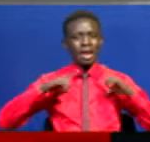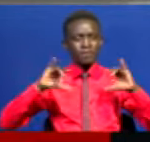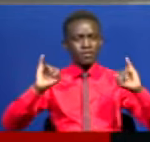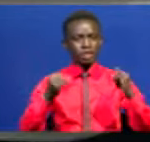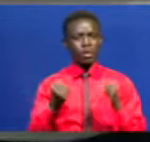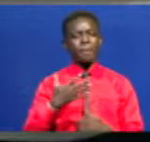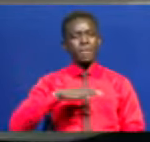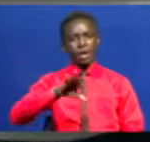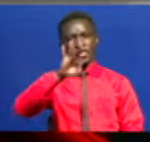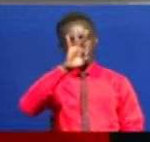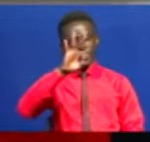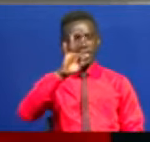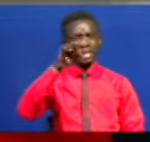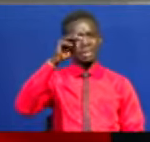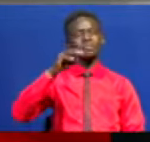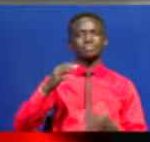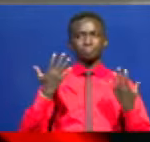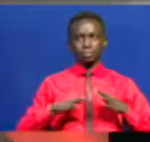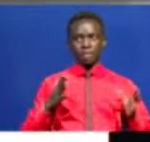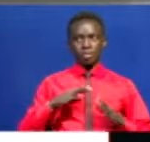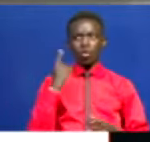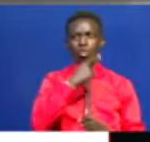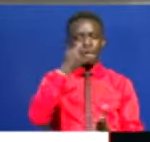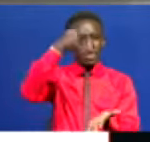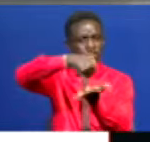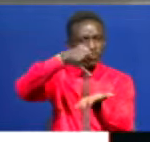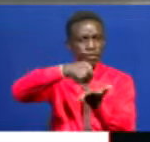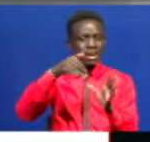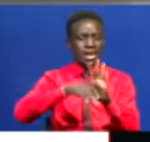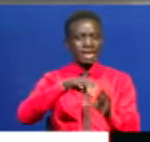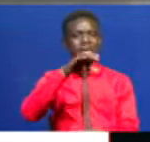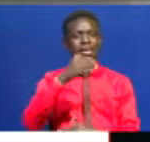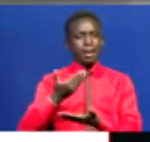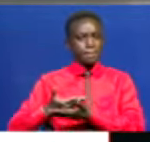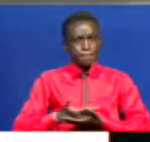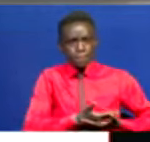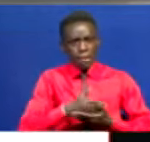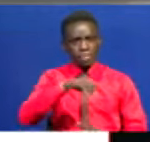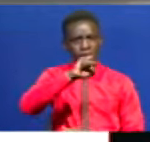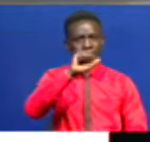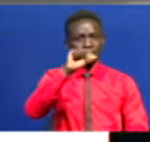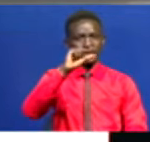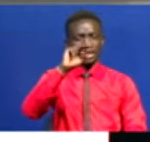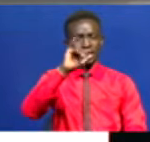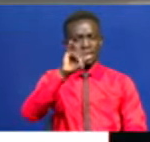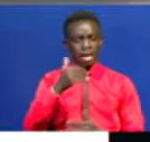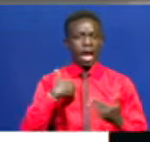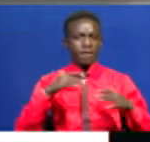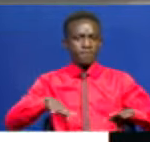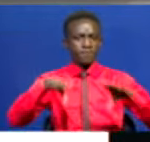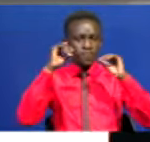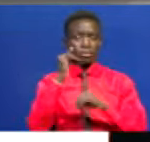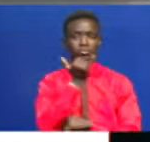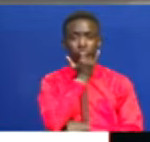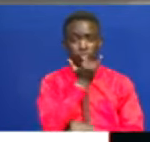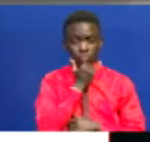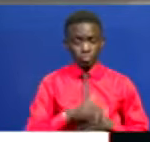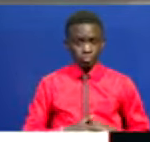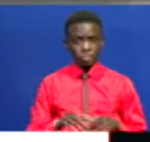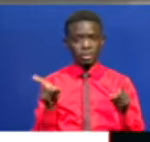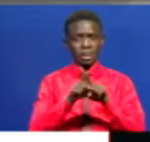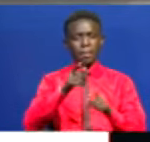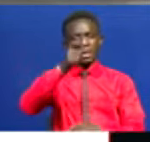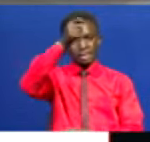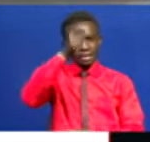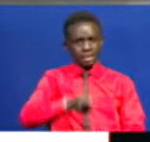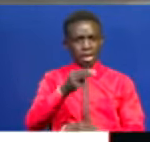three suspects implicated in Baby Sagini's case have been found guilty. Kisii senior resident magistrate Christine Ogweno